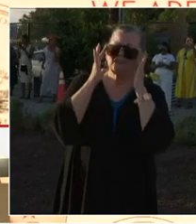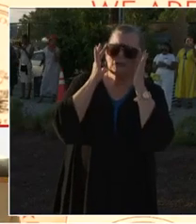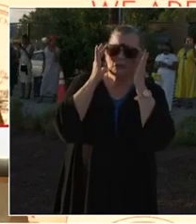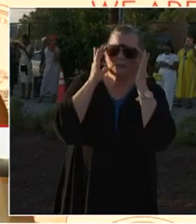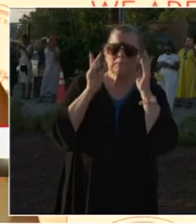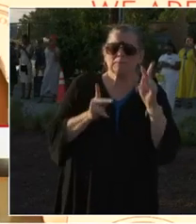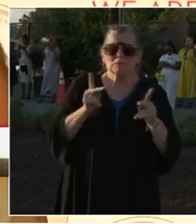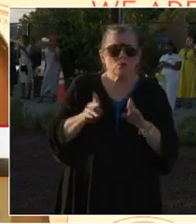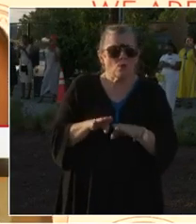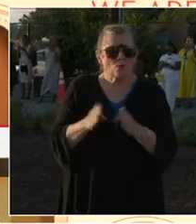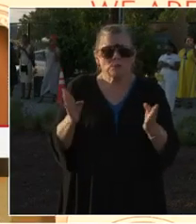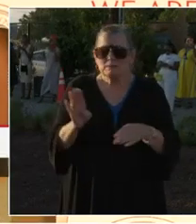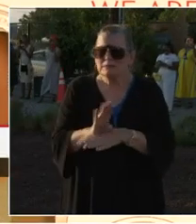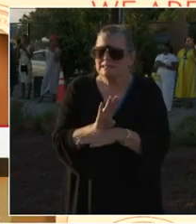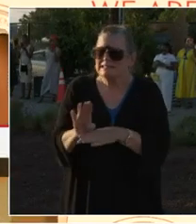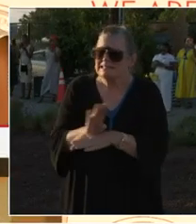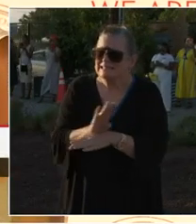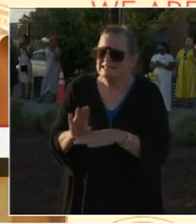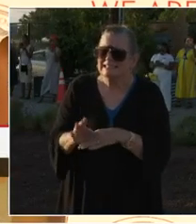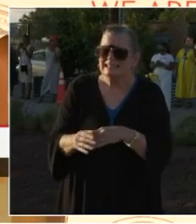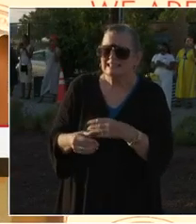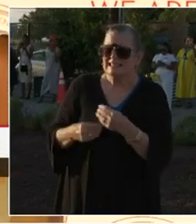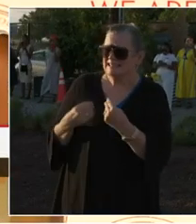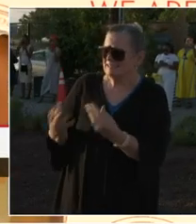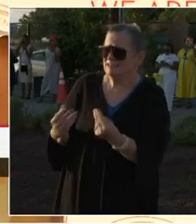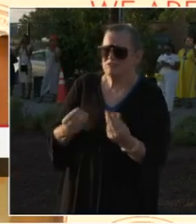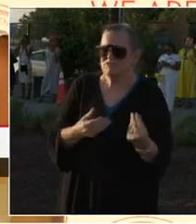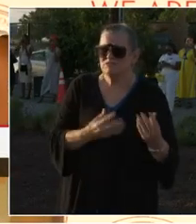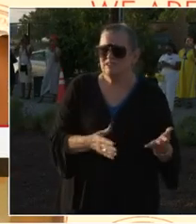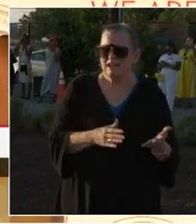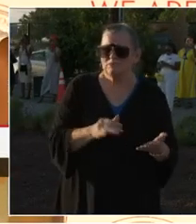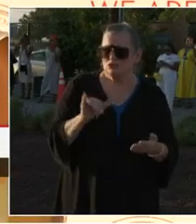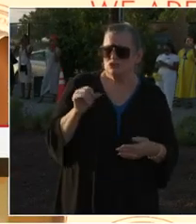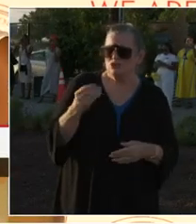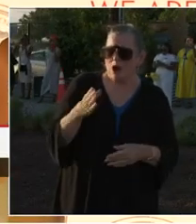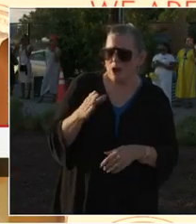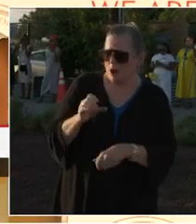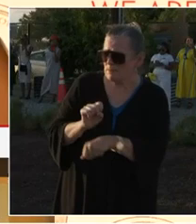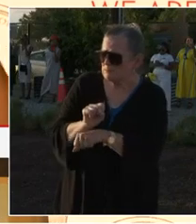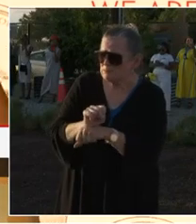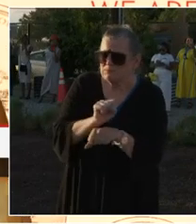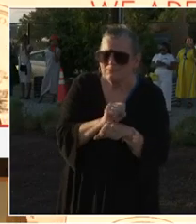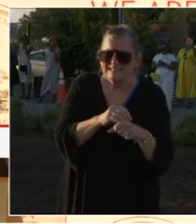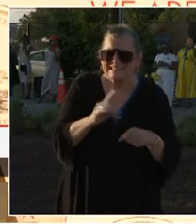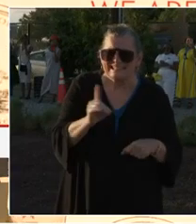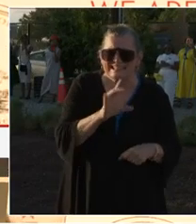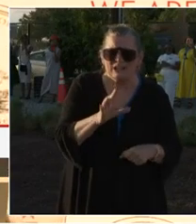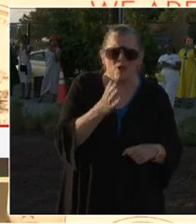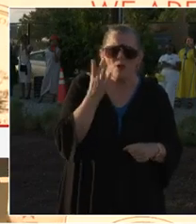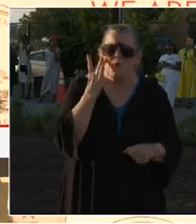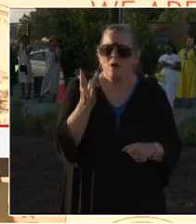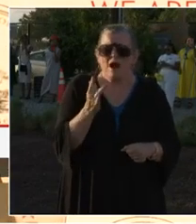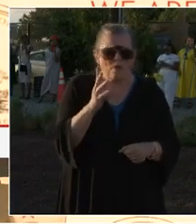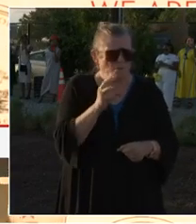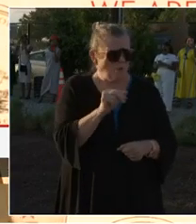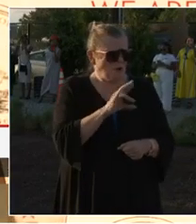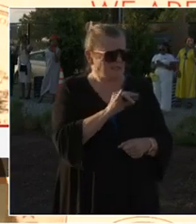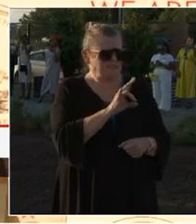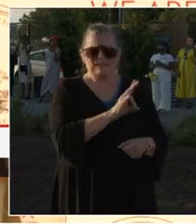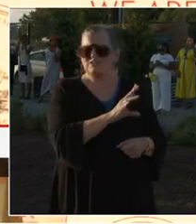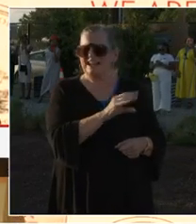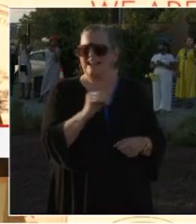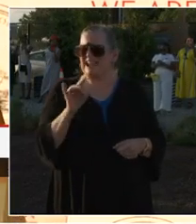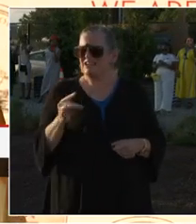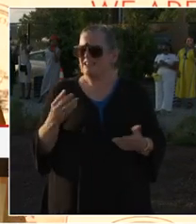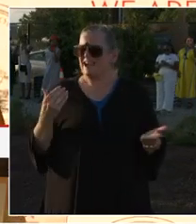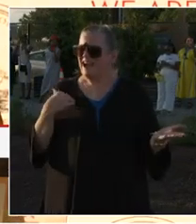employ DC residents, and fill gaps. Why should Ward 7 and 8 not have all of the things that people in Ward